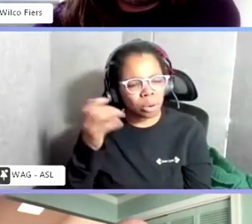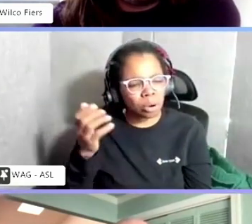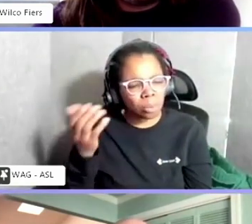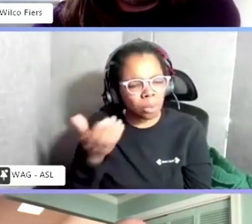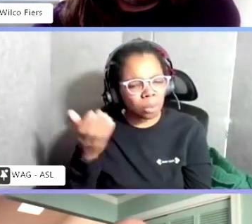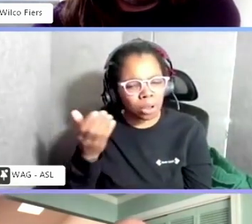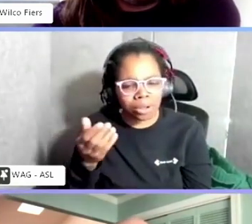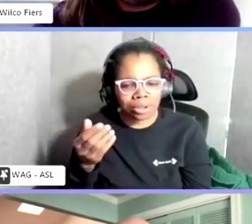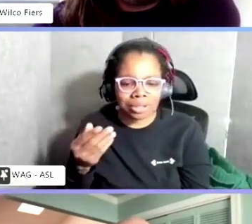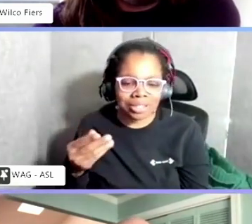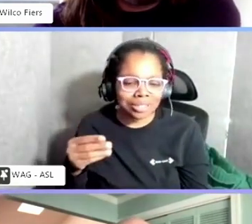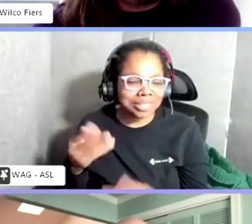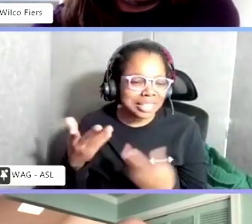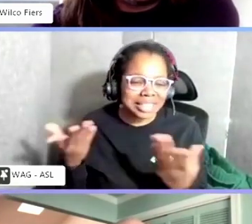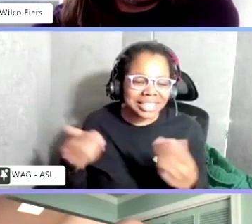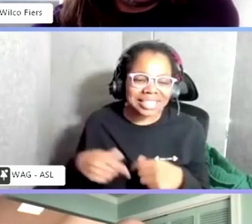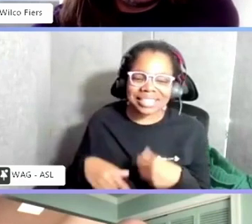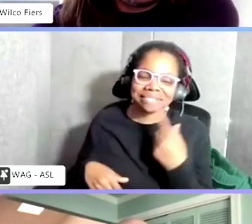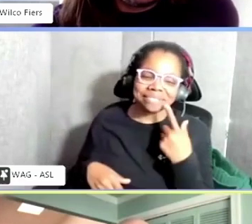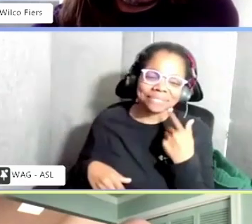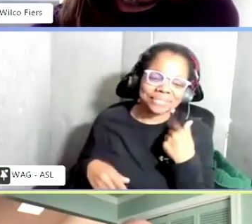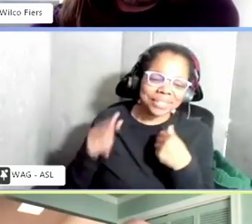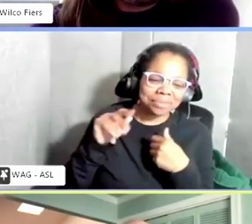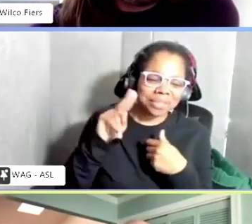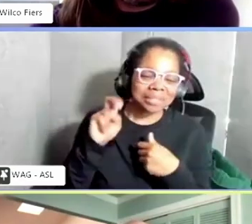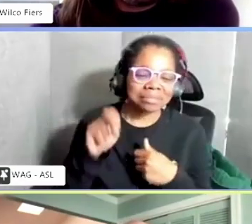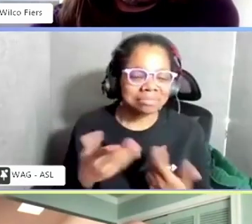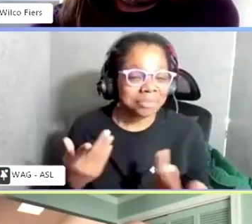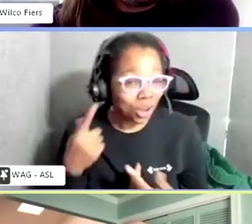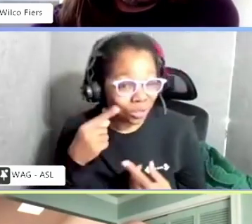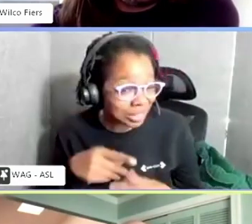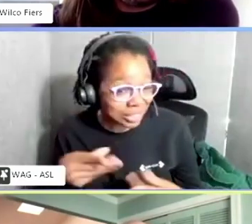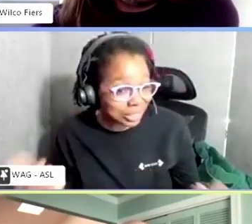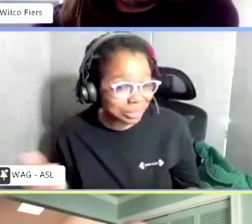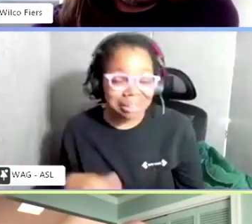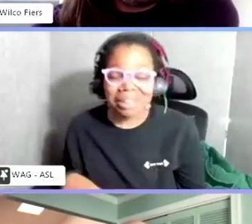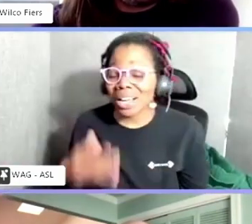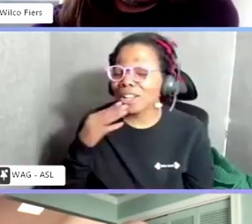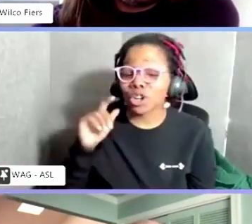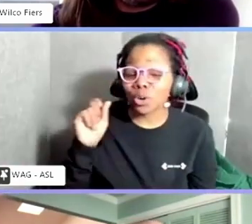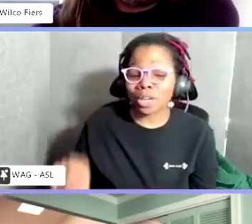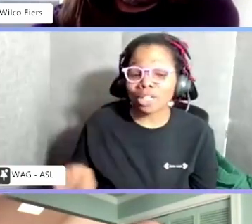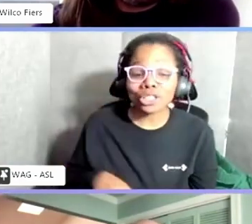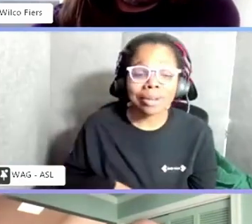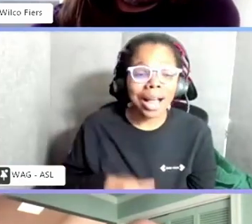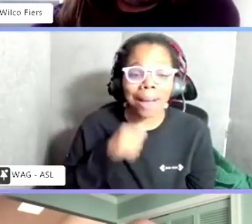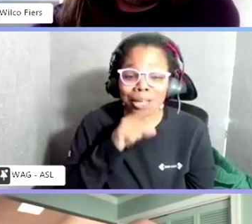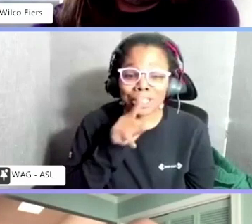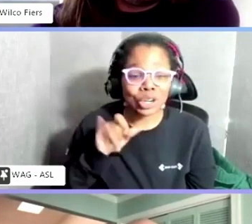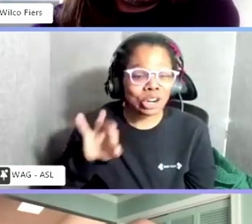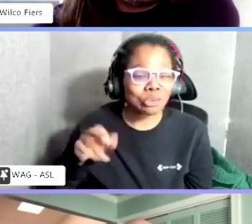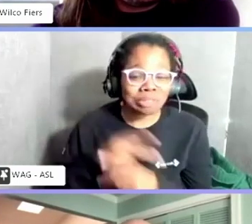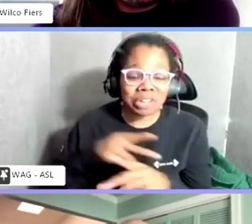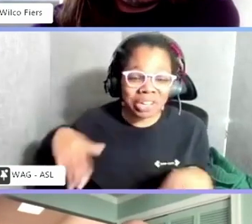Yes. All within the scope of this solutioning. That's a very good question. I'm not sure we've sorted that